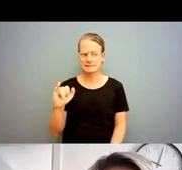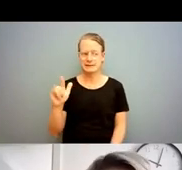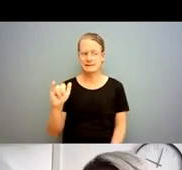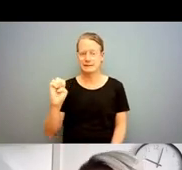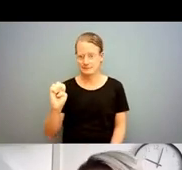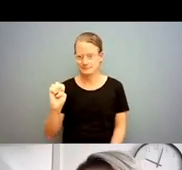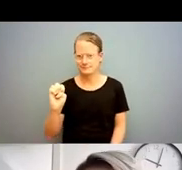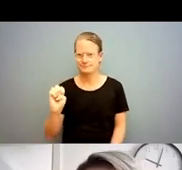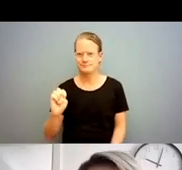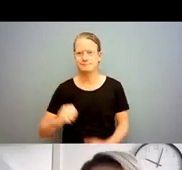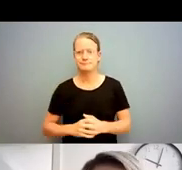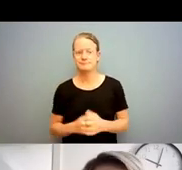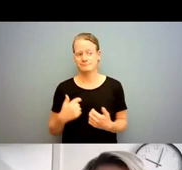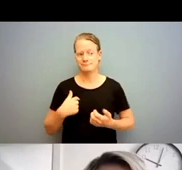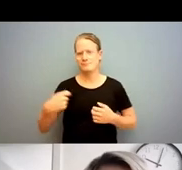is